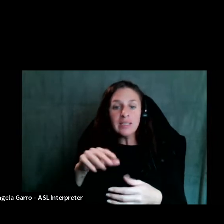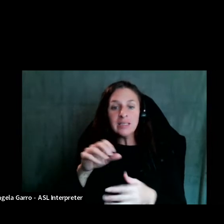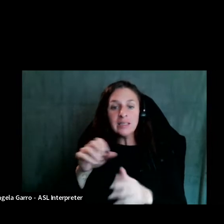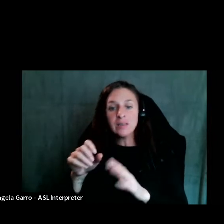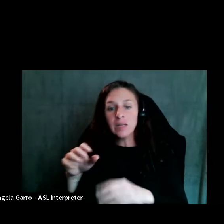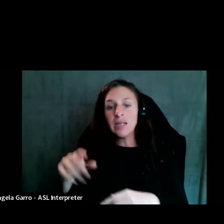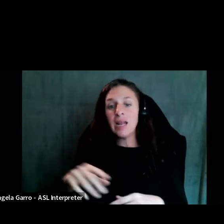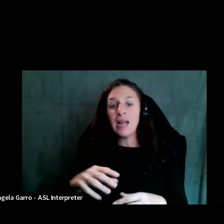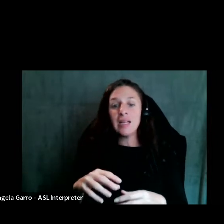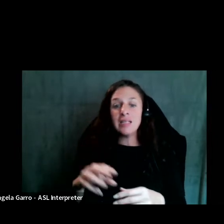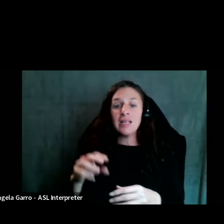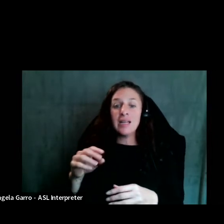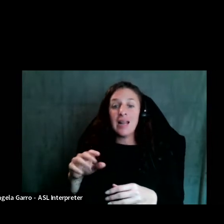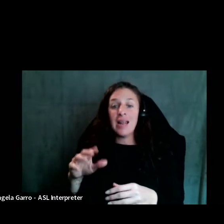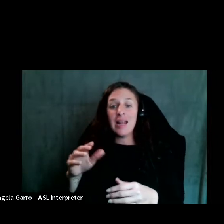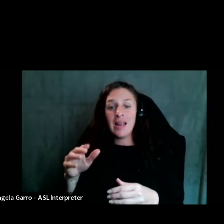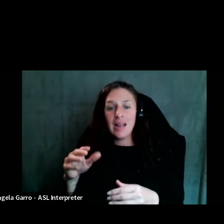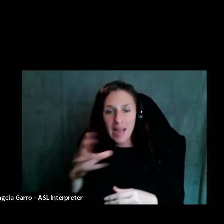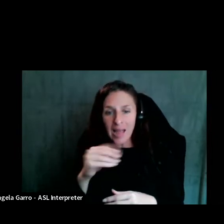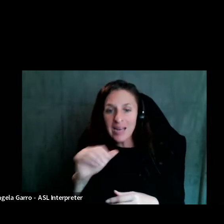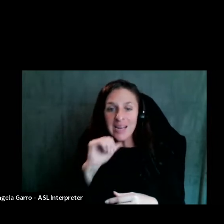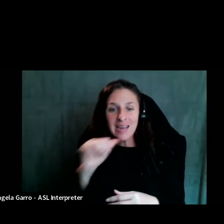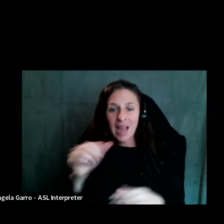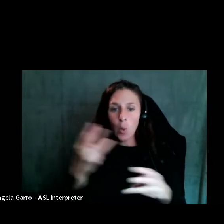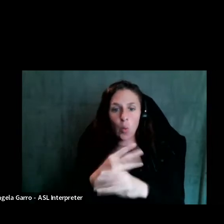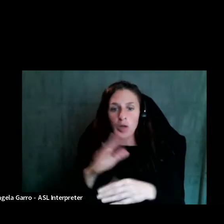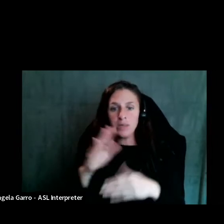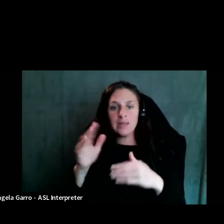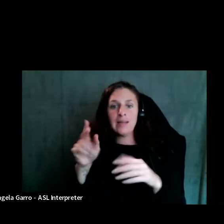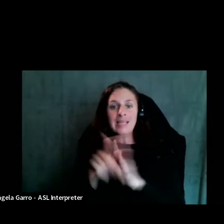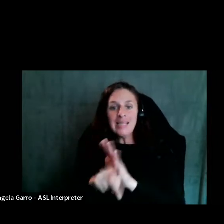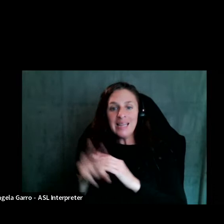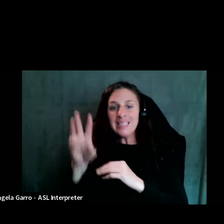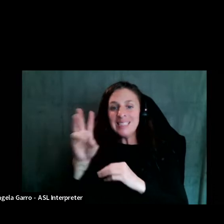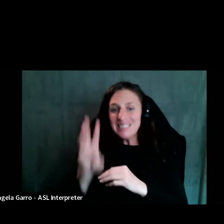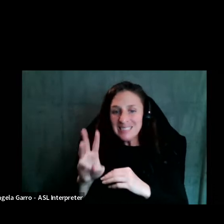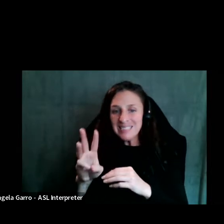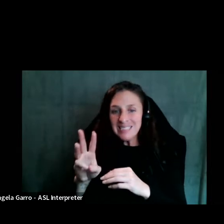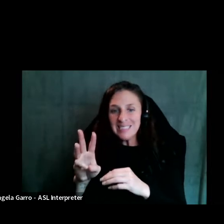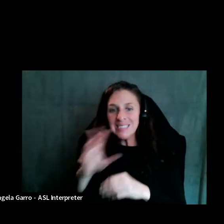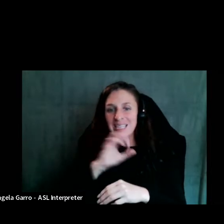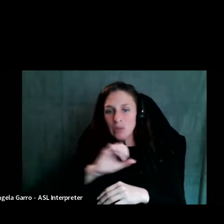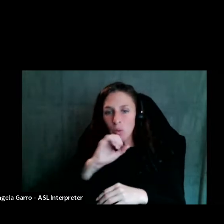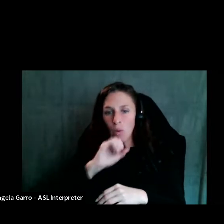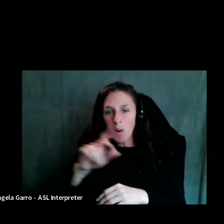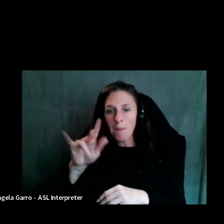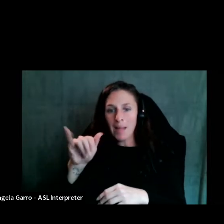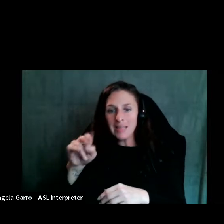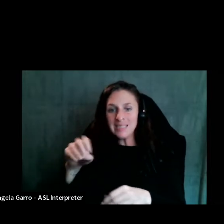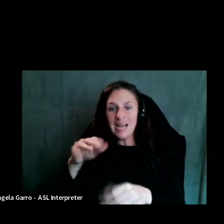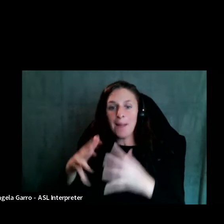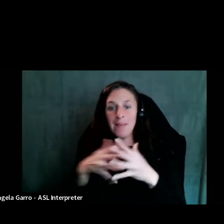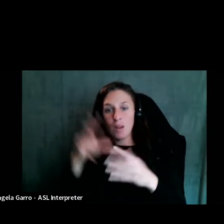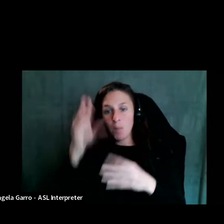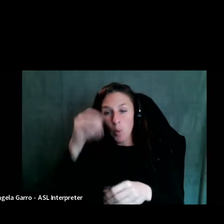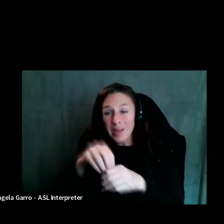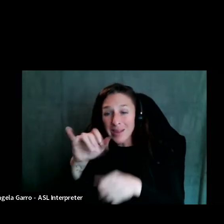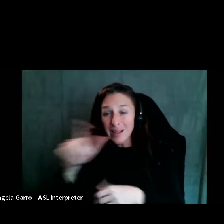6-year-old Palestinian American boy in Illinois. We cannot compare these incidents to anything.